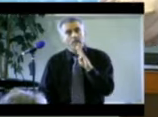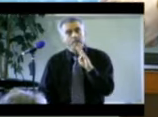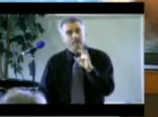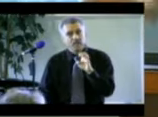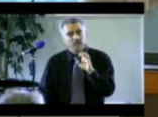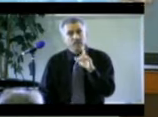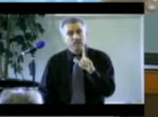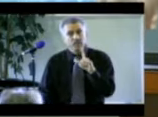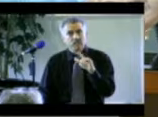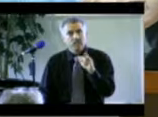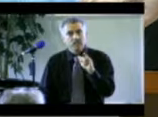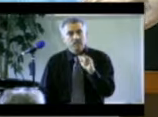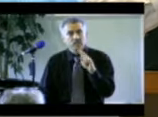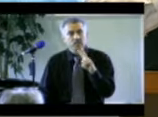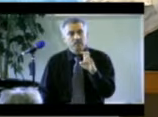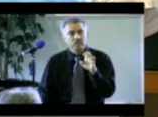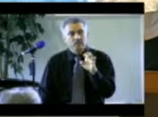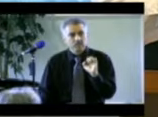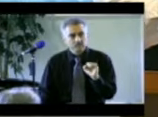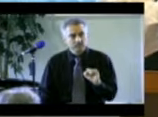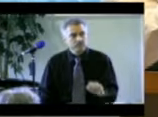believe.